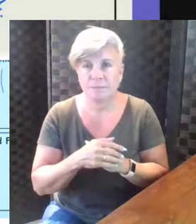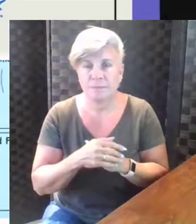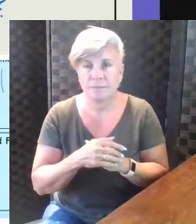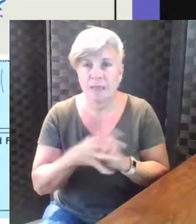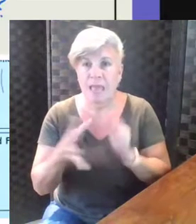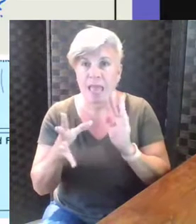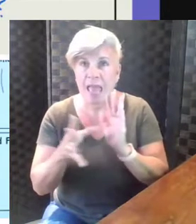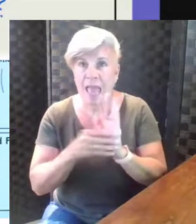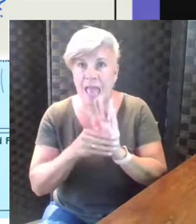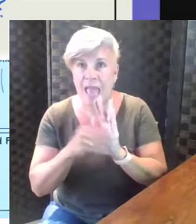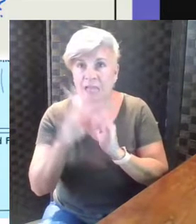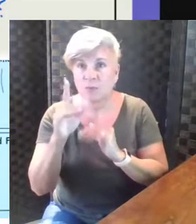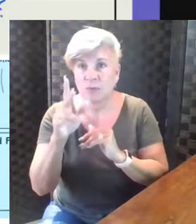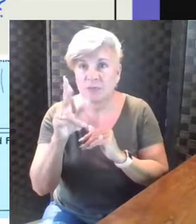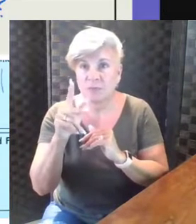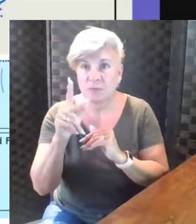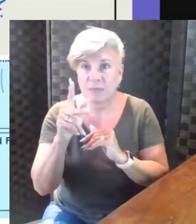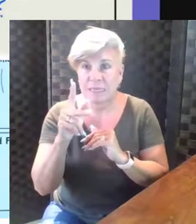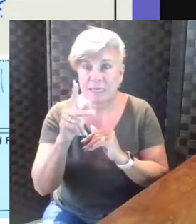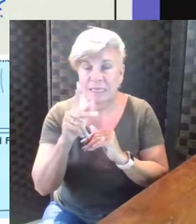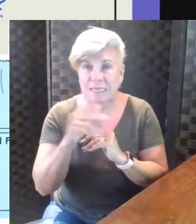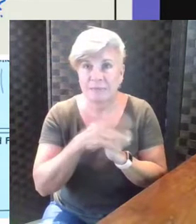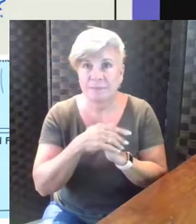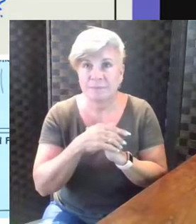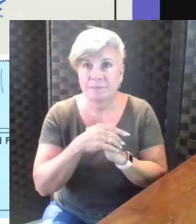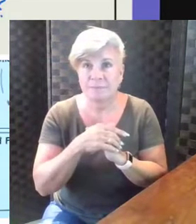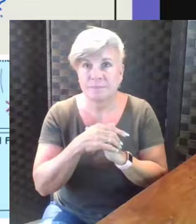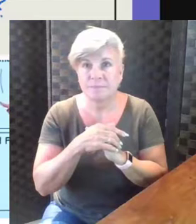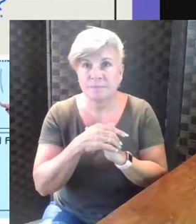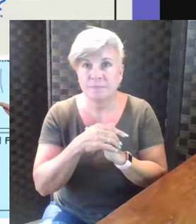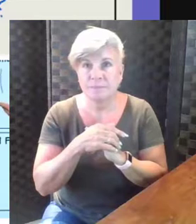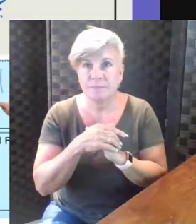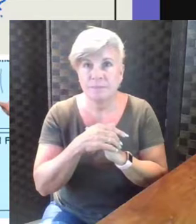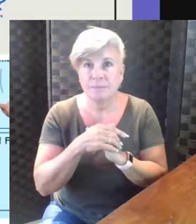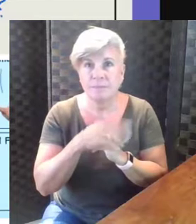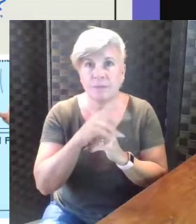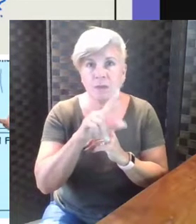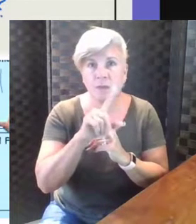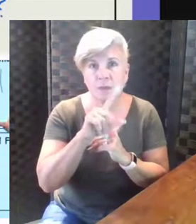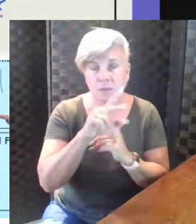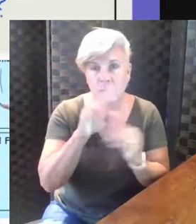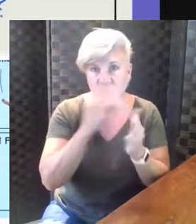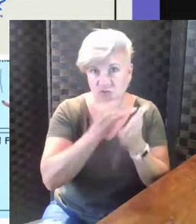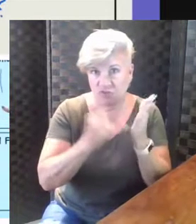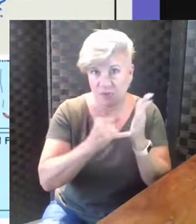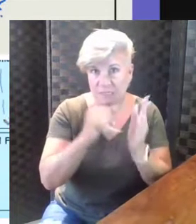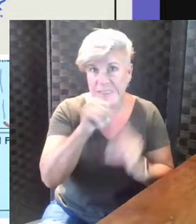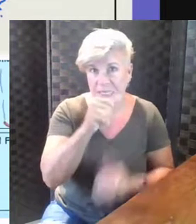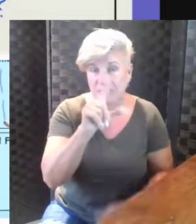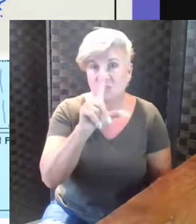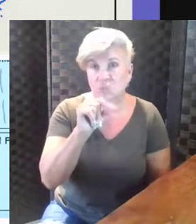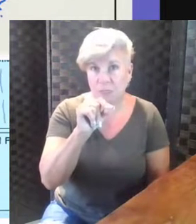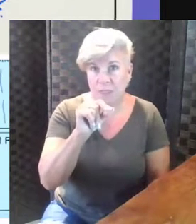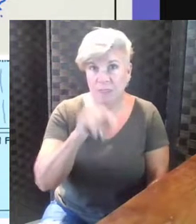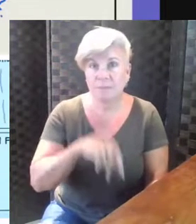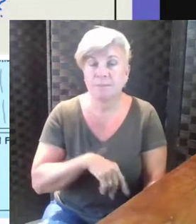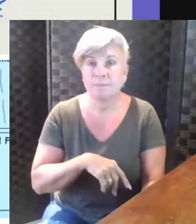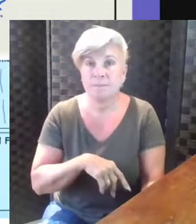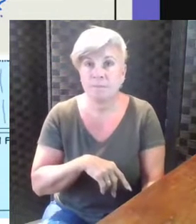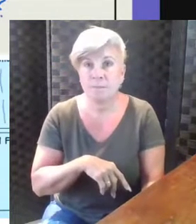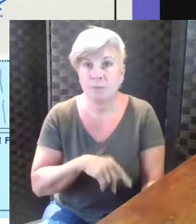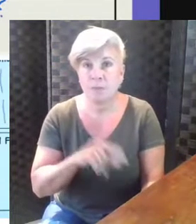going to add 23 to that, so we are going to draw 23 here, 10,